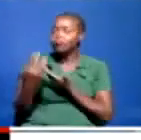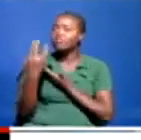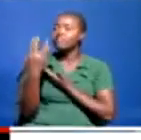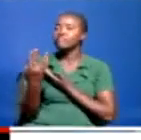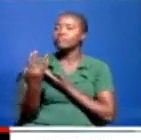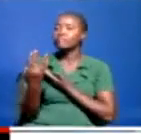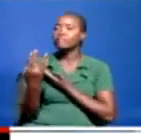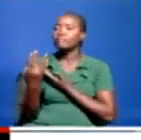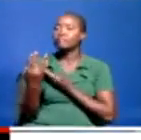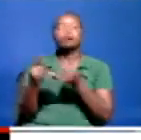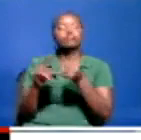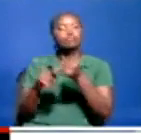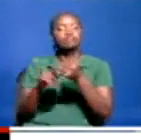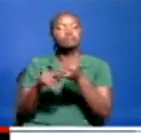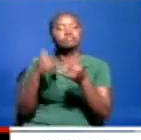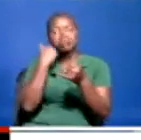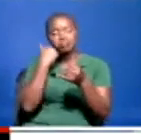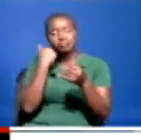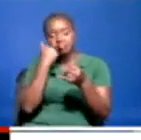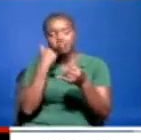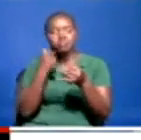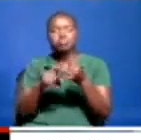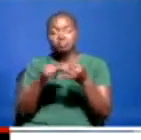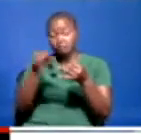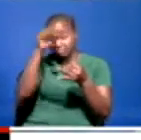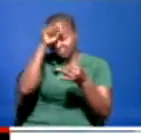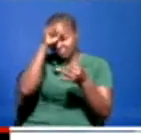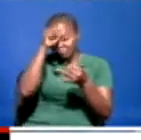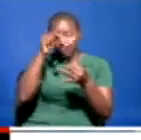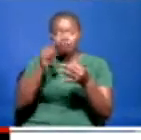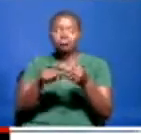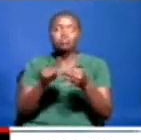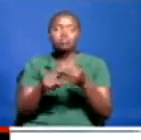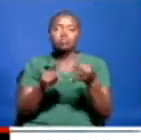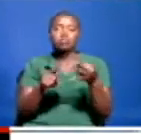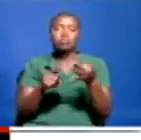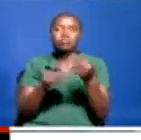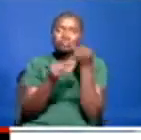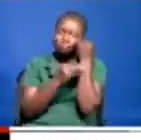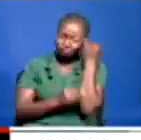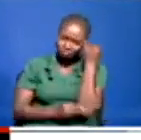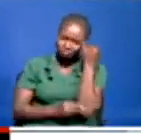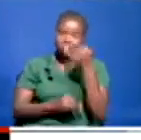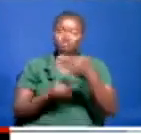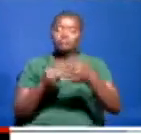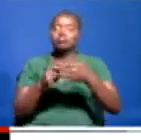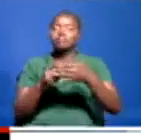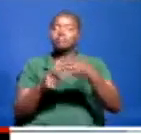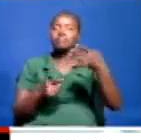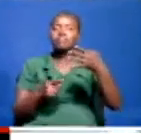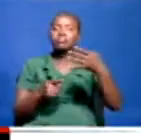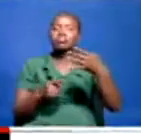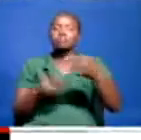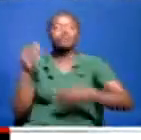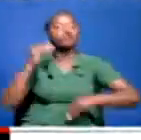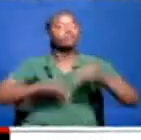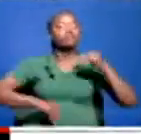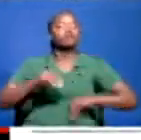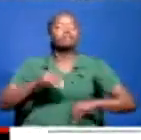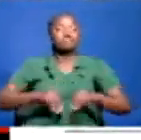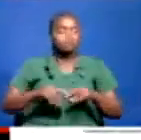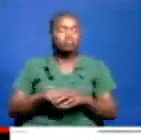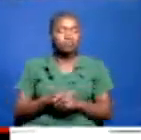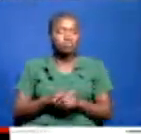Wanne. Na ugonjwa, ujinga, umaskini na ufisadi.